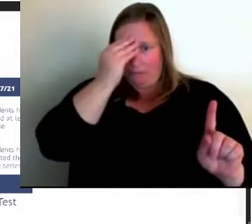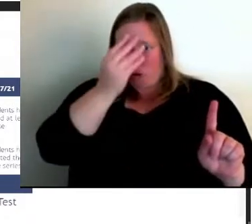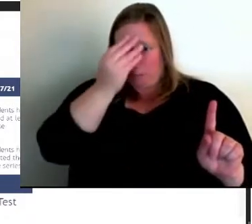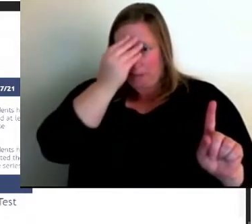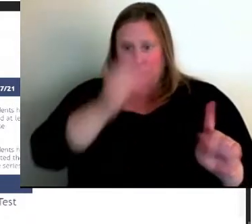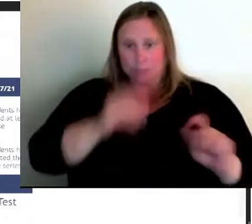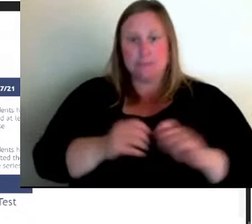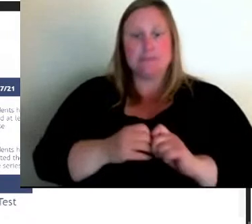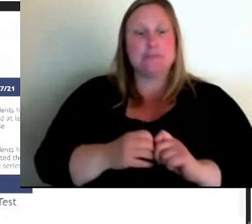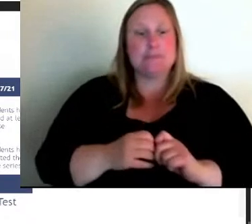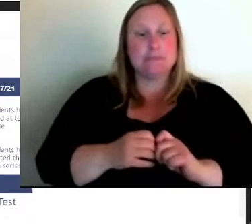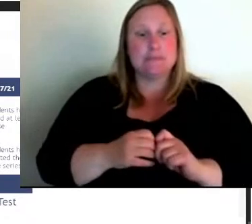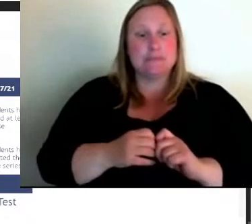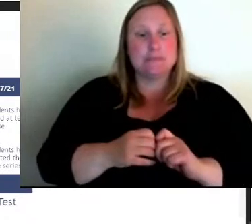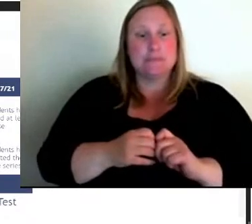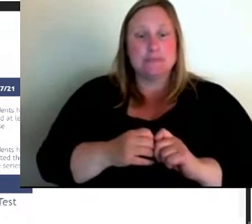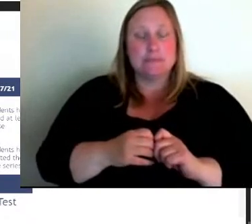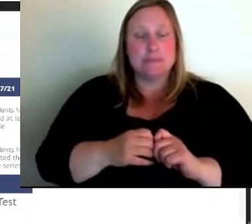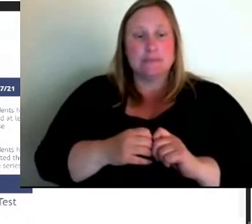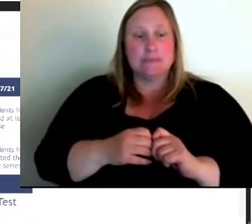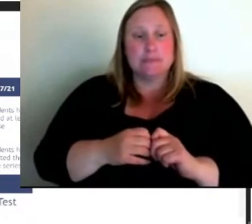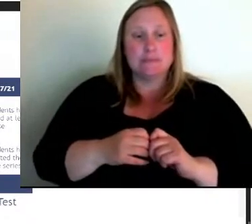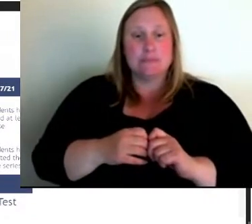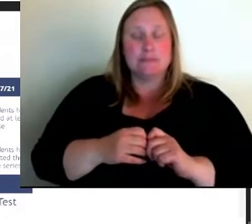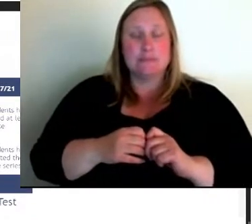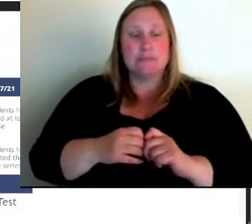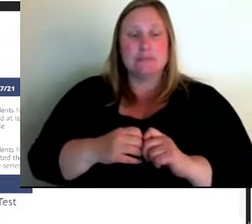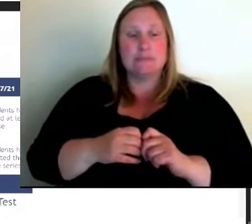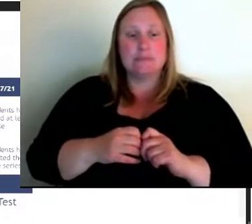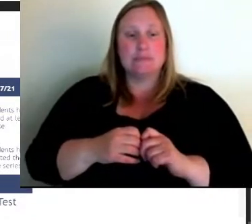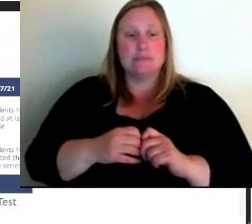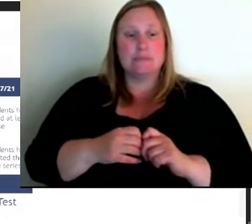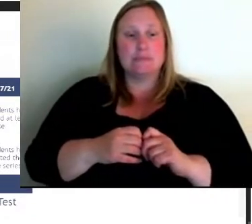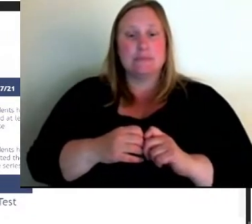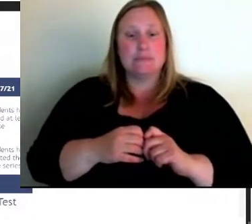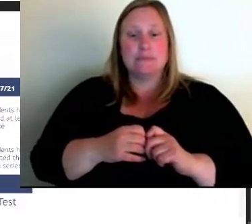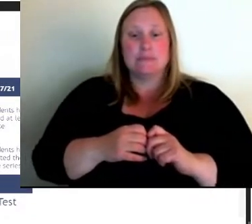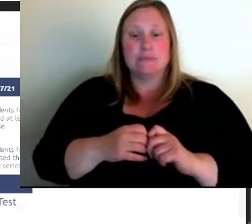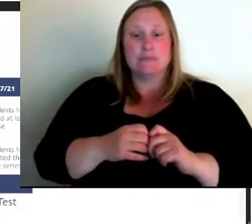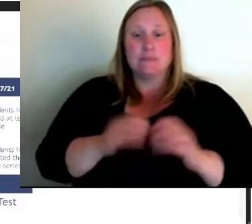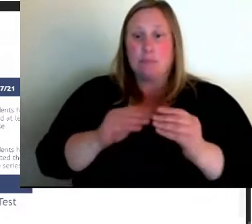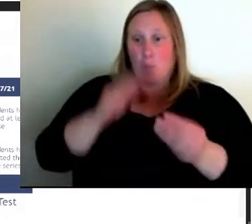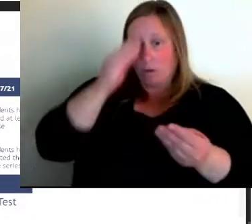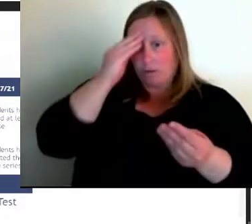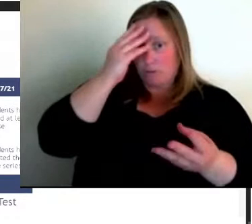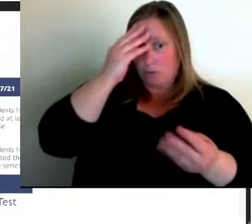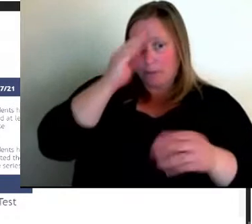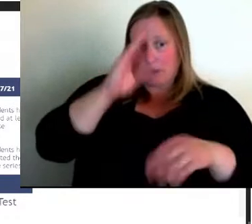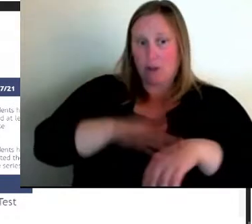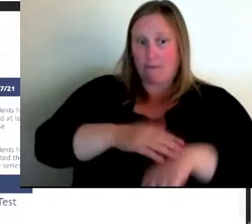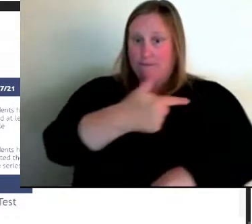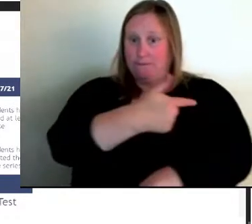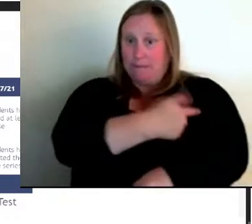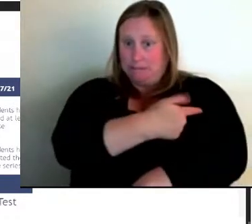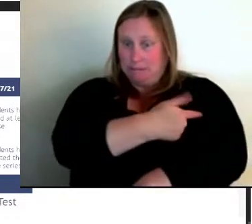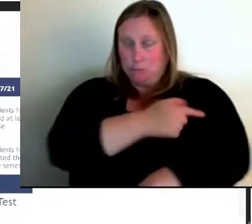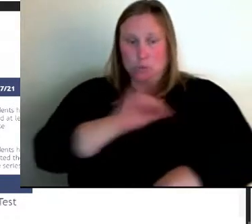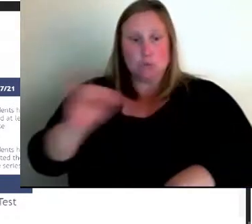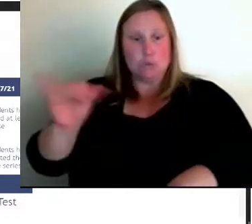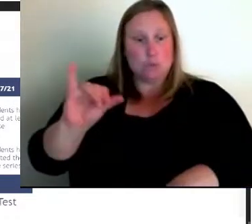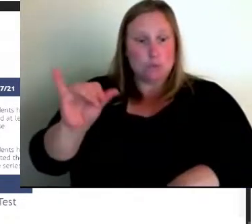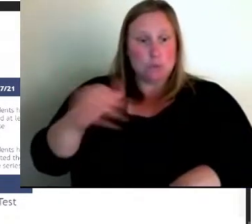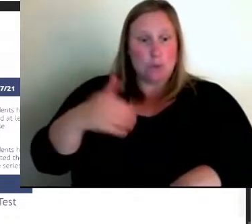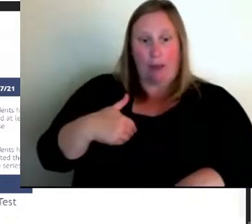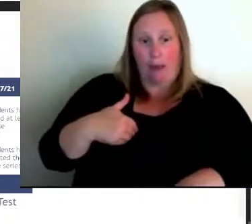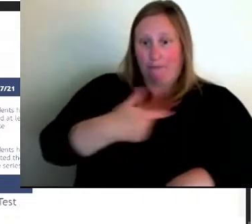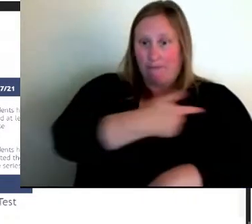We also wanted to make sure that we provided an at-a-glance some information on our vaccines. So we have the vaccine information